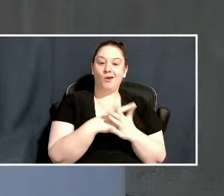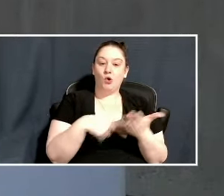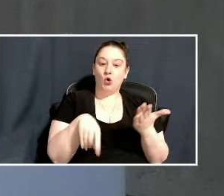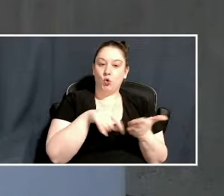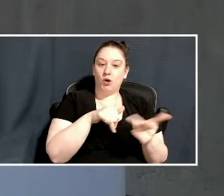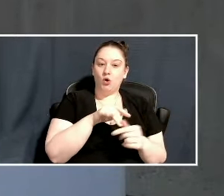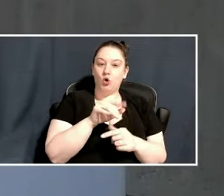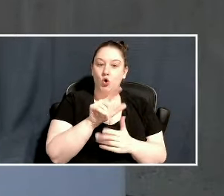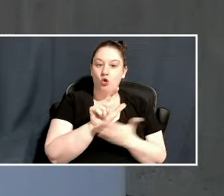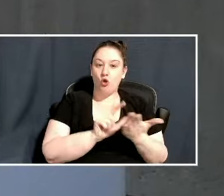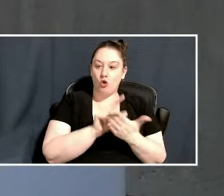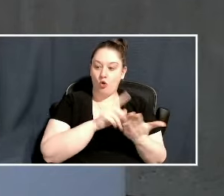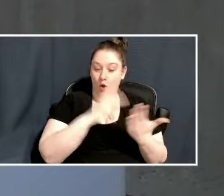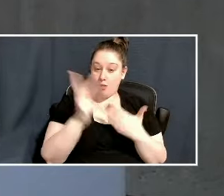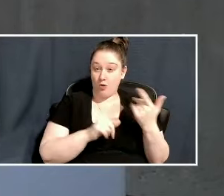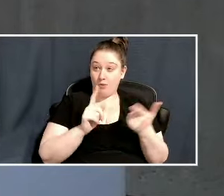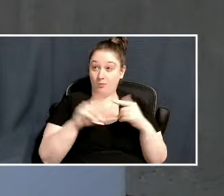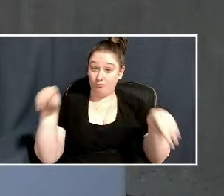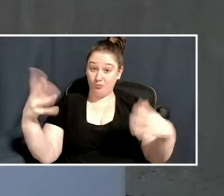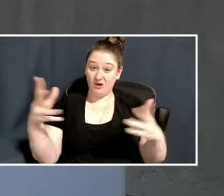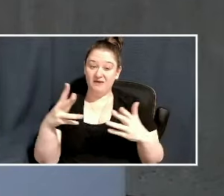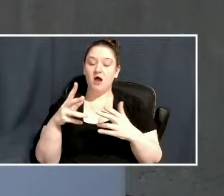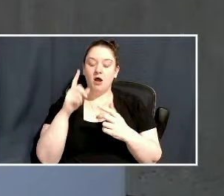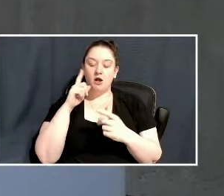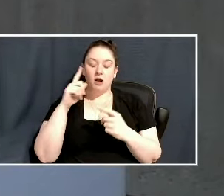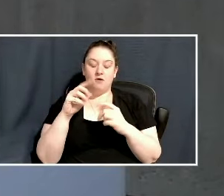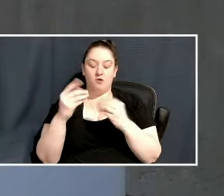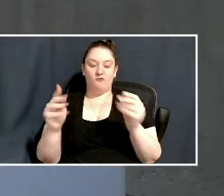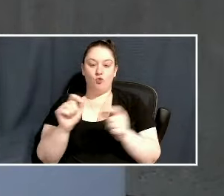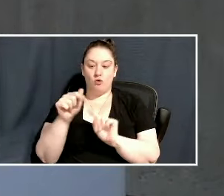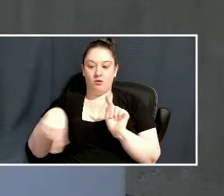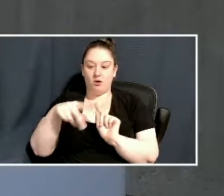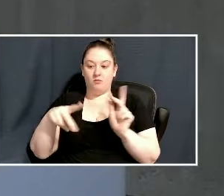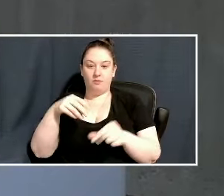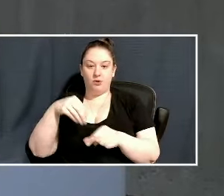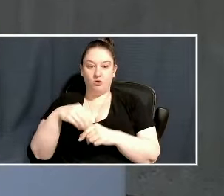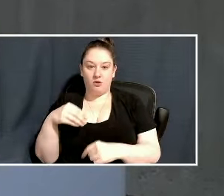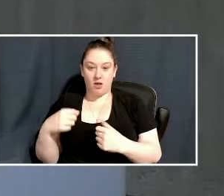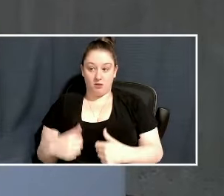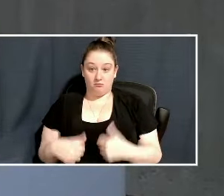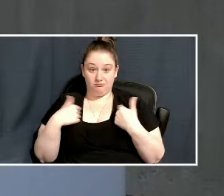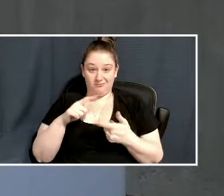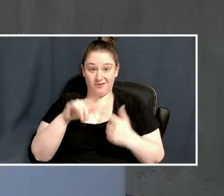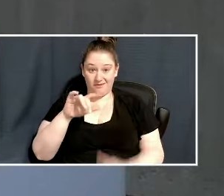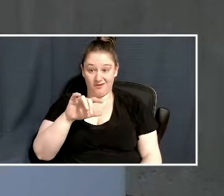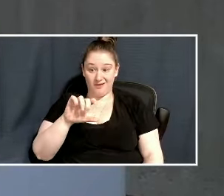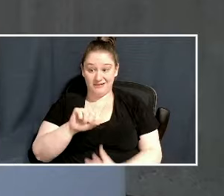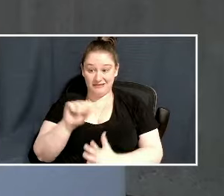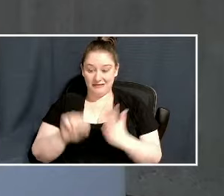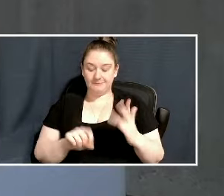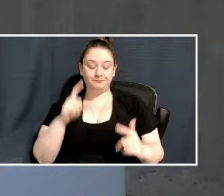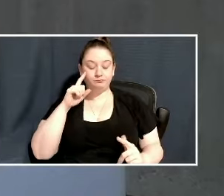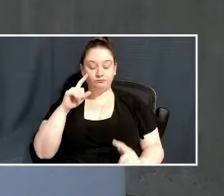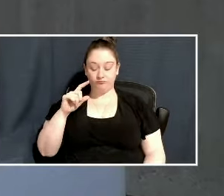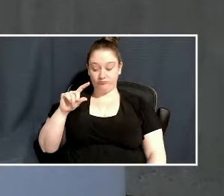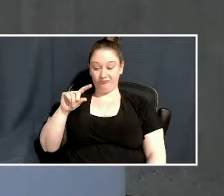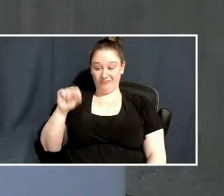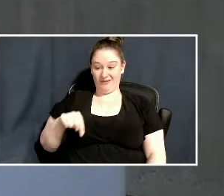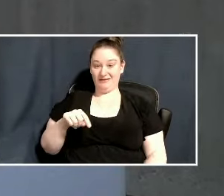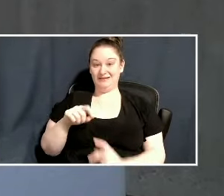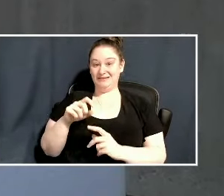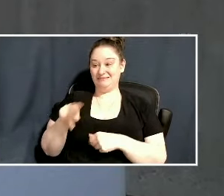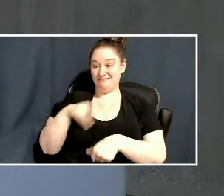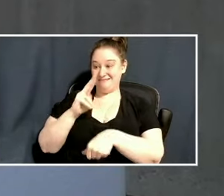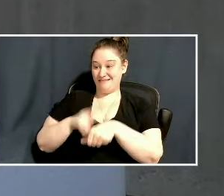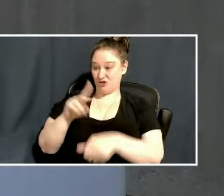outlying communities in Oregon. In the spirit of this month as National Disability Awareness Month, I'm here to ask and inform that